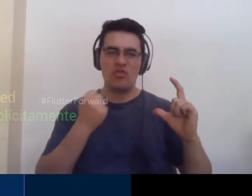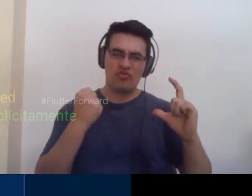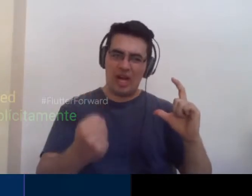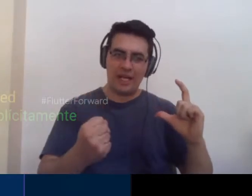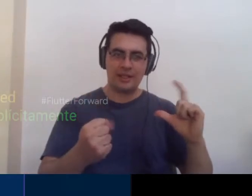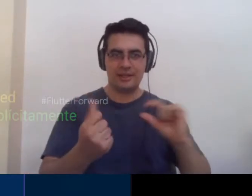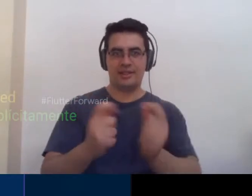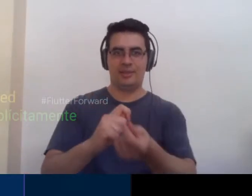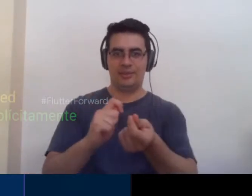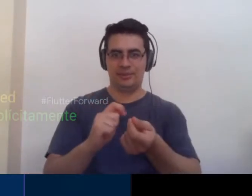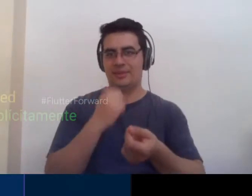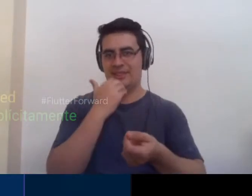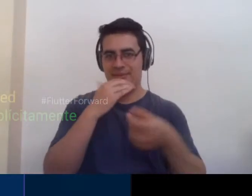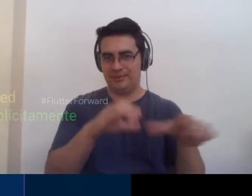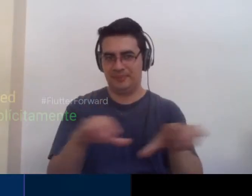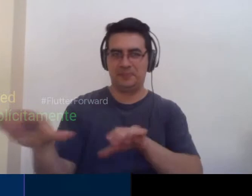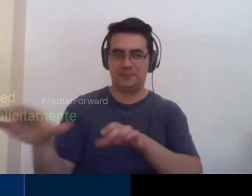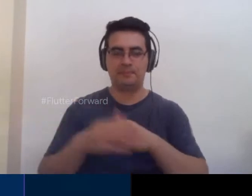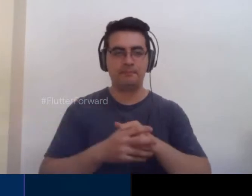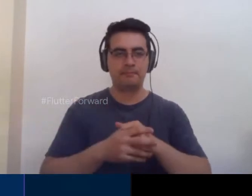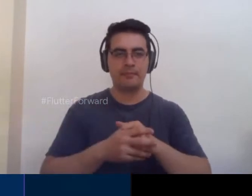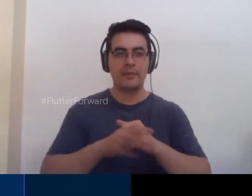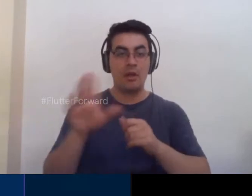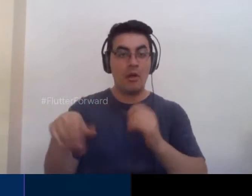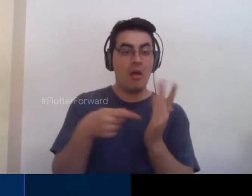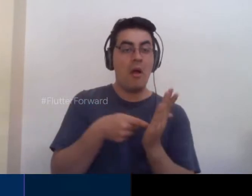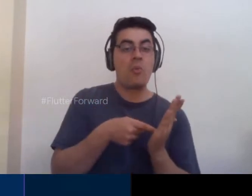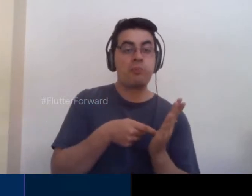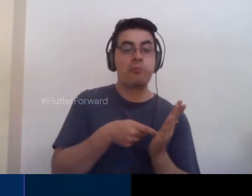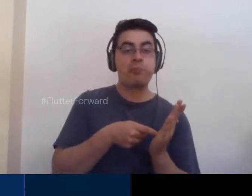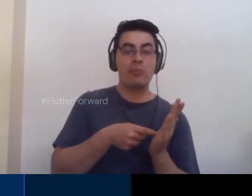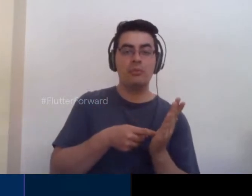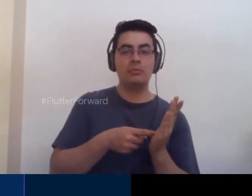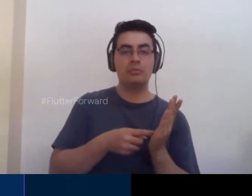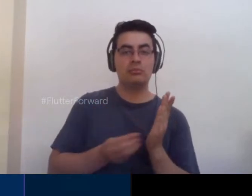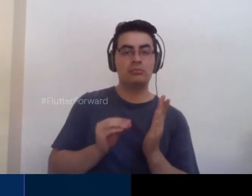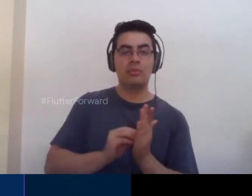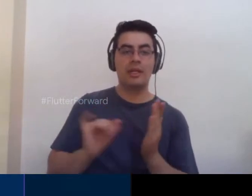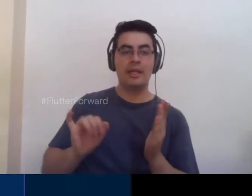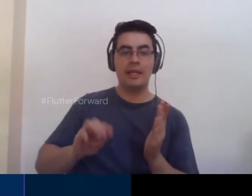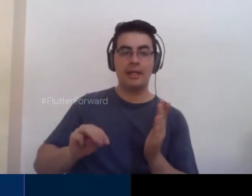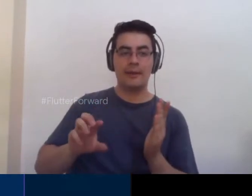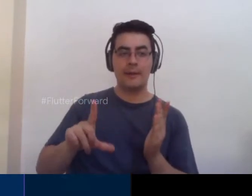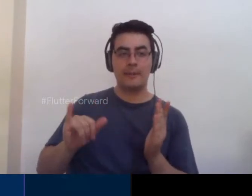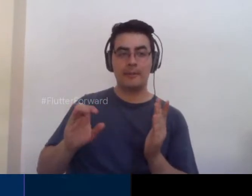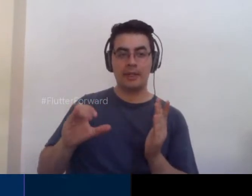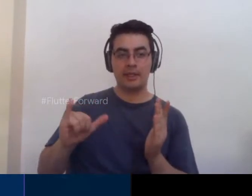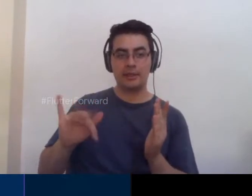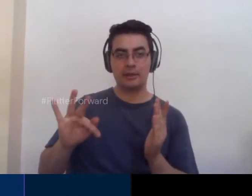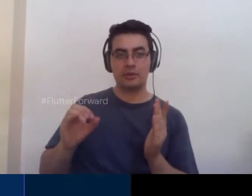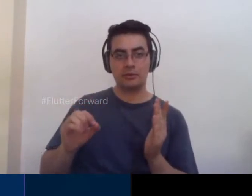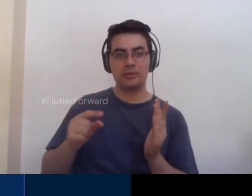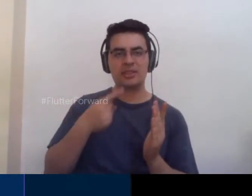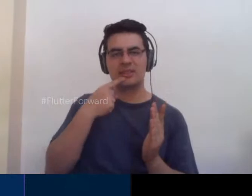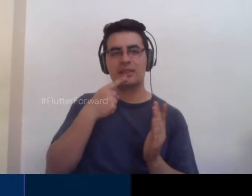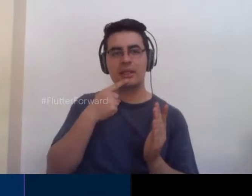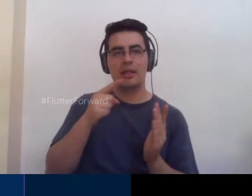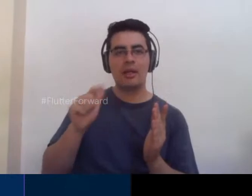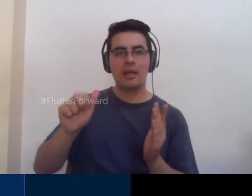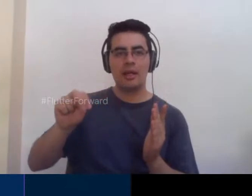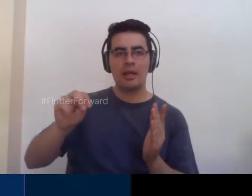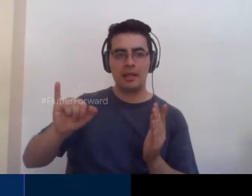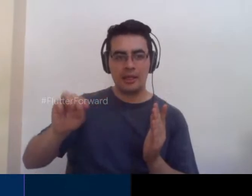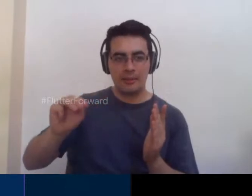Fortunately, there's one of these implicitly animated widgets for just such an occasion: Animated Default Text